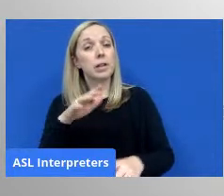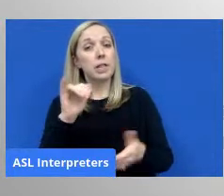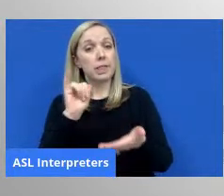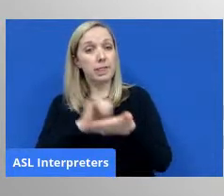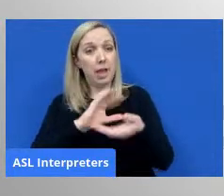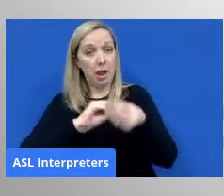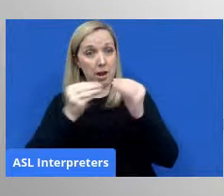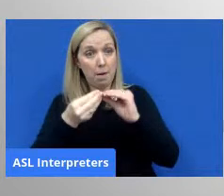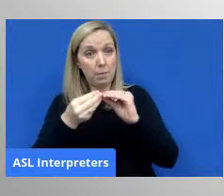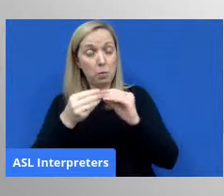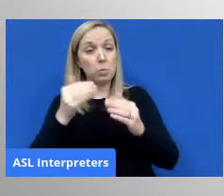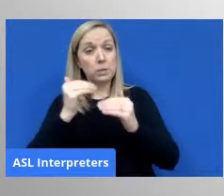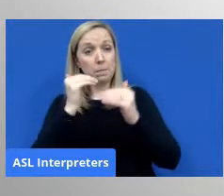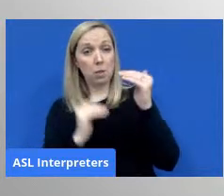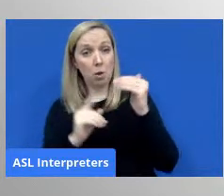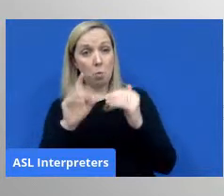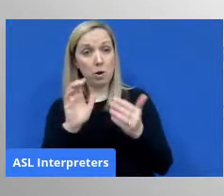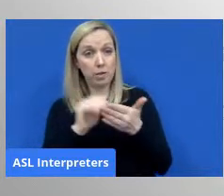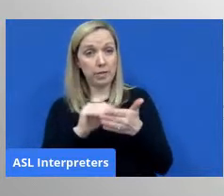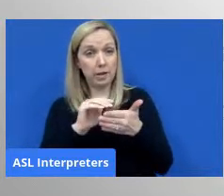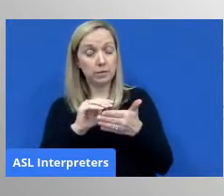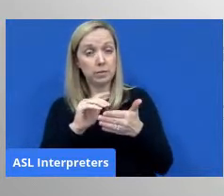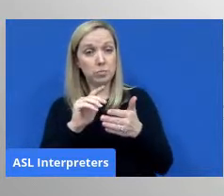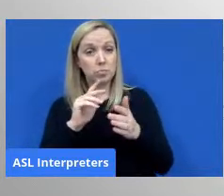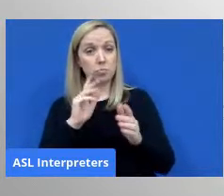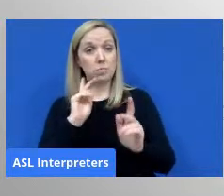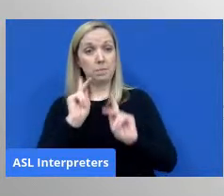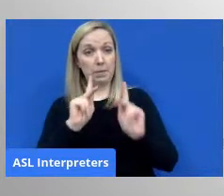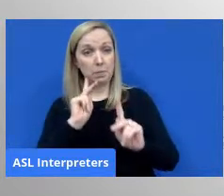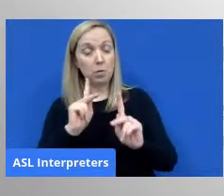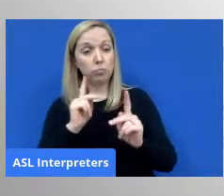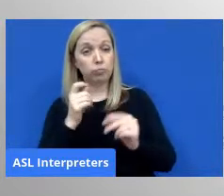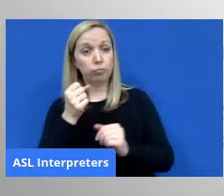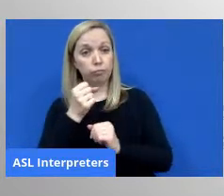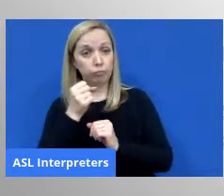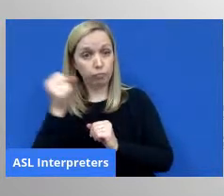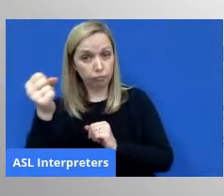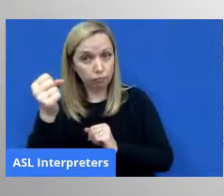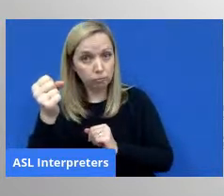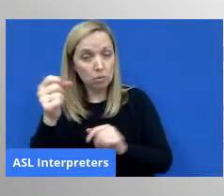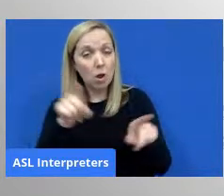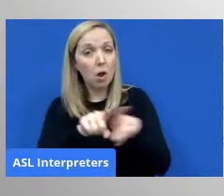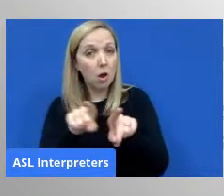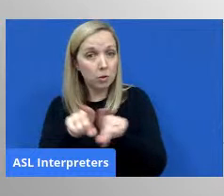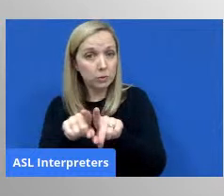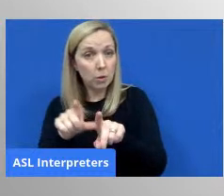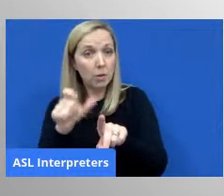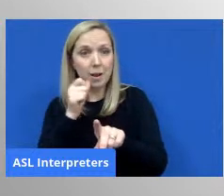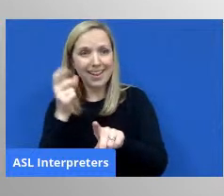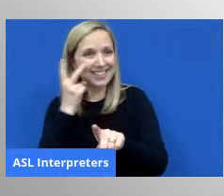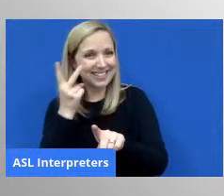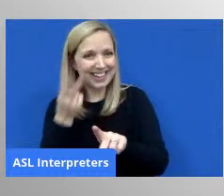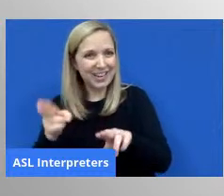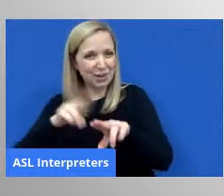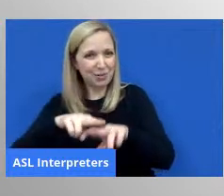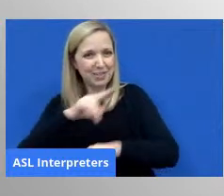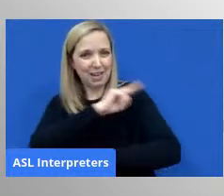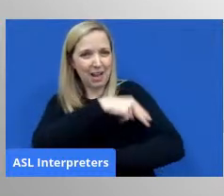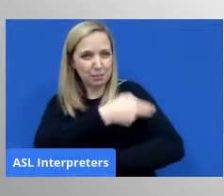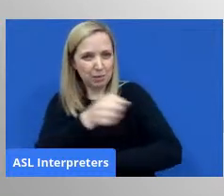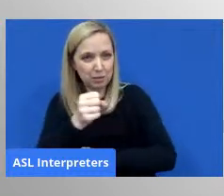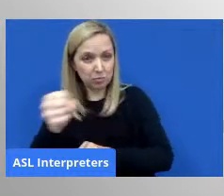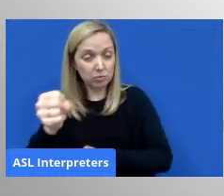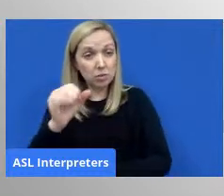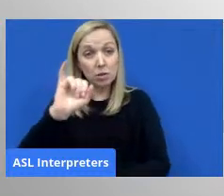residents. Below this threshold, they never saw any evidence of an increase in hospitalizations. On January the 2nd, that number